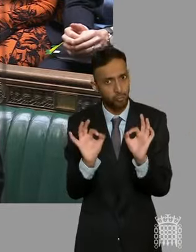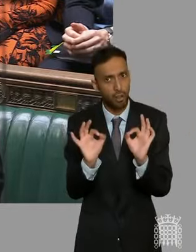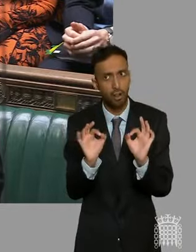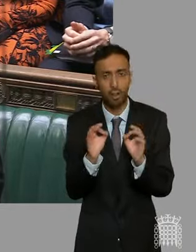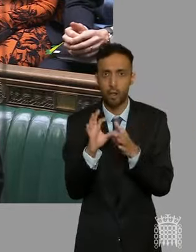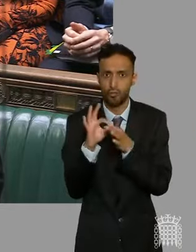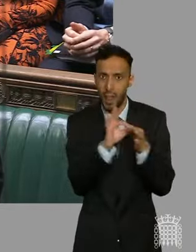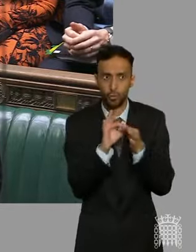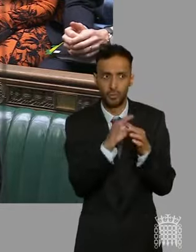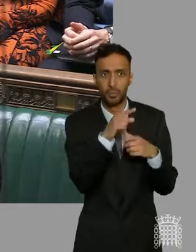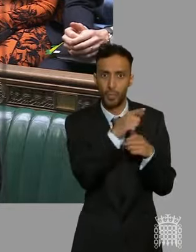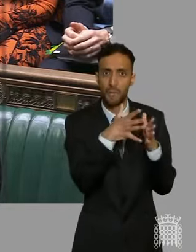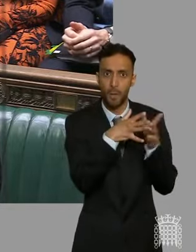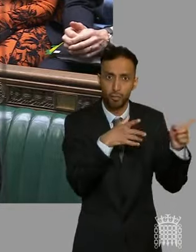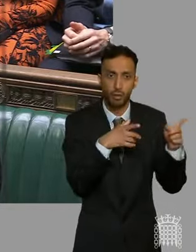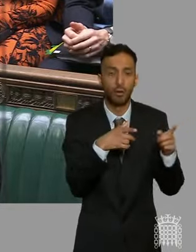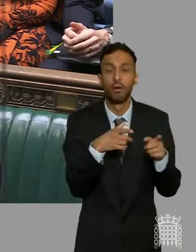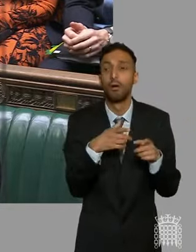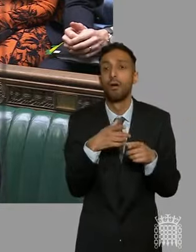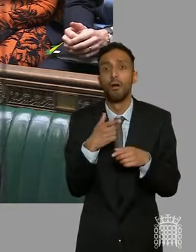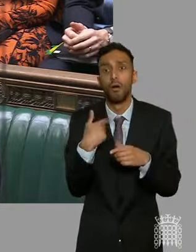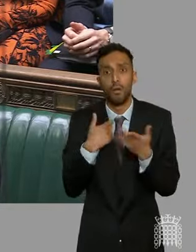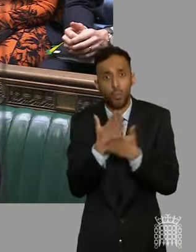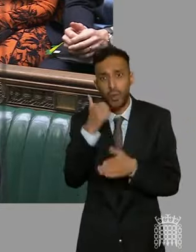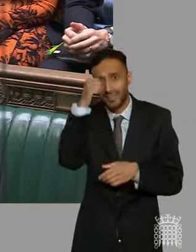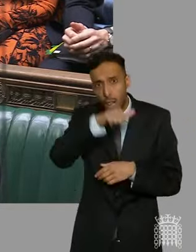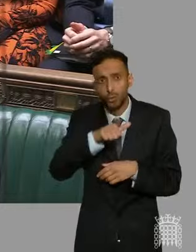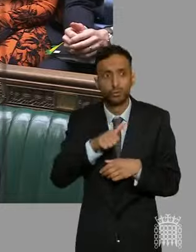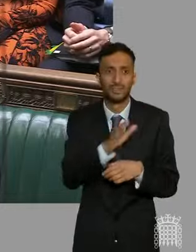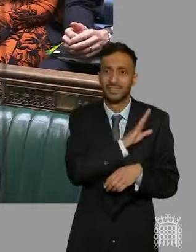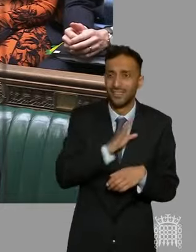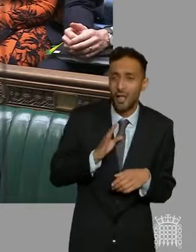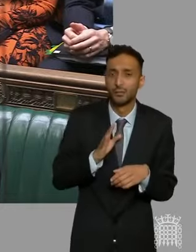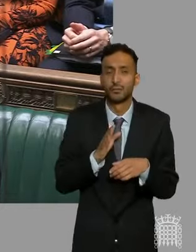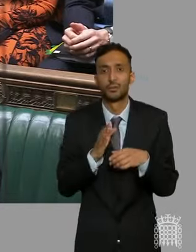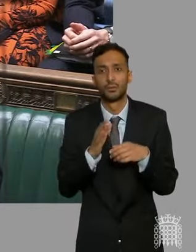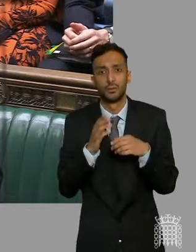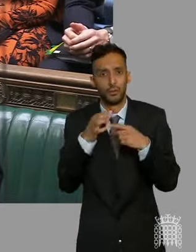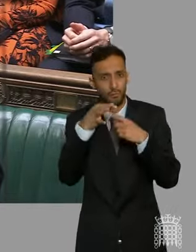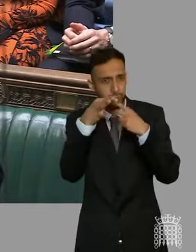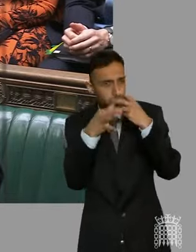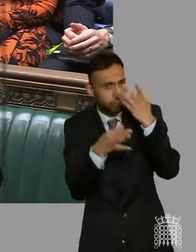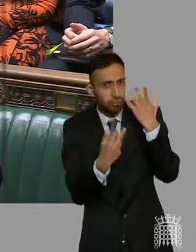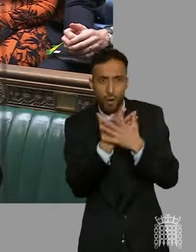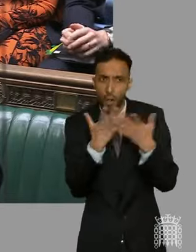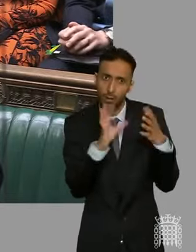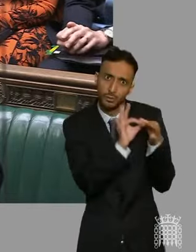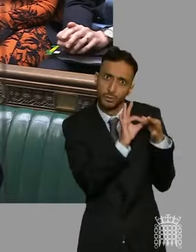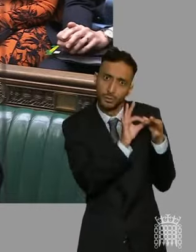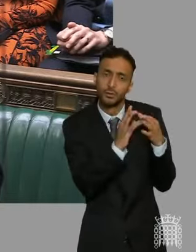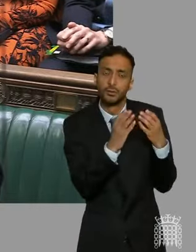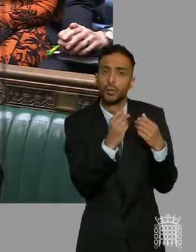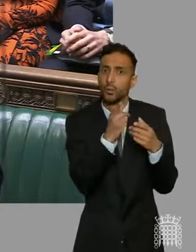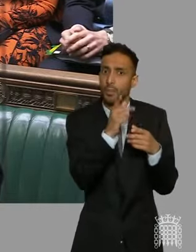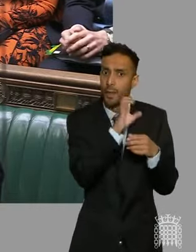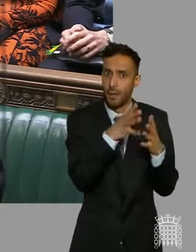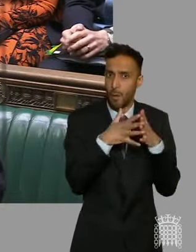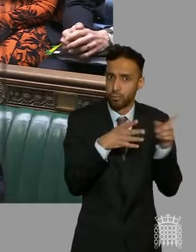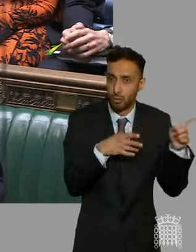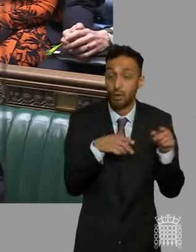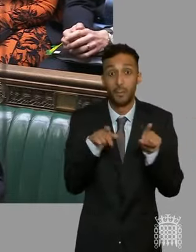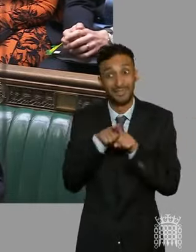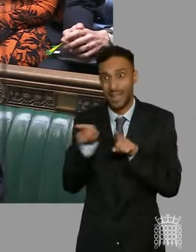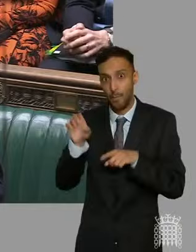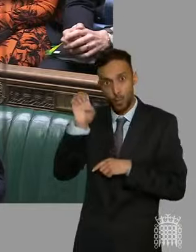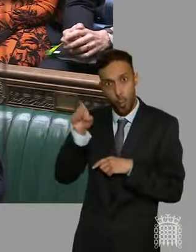capability, vitally important for both sides. But we also work with our European allies, and it is that ability to work with